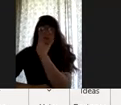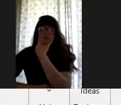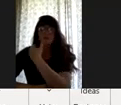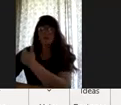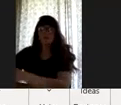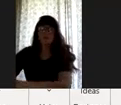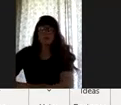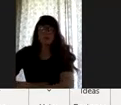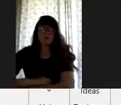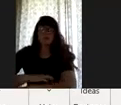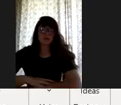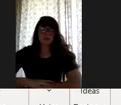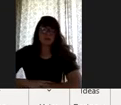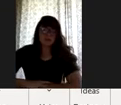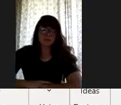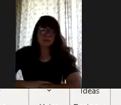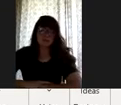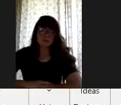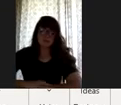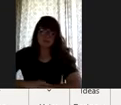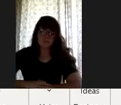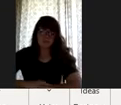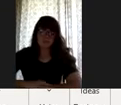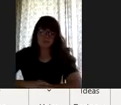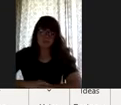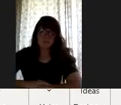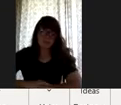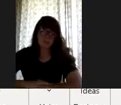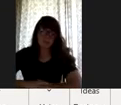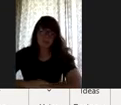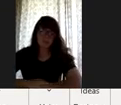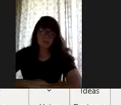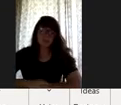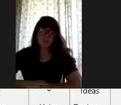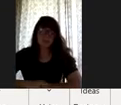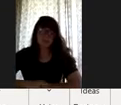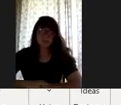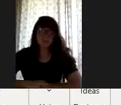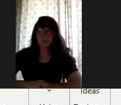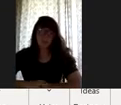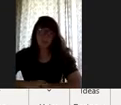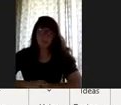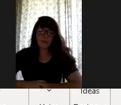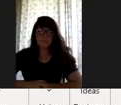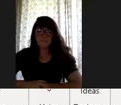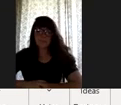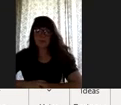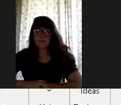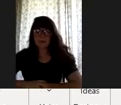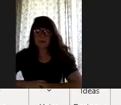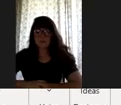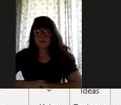his word and the more that you practice communicating it, the better you get at it. Mm-hmm. Yeah, but some Christians, they